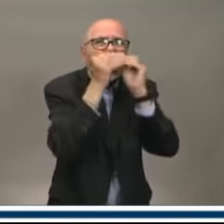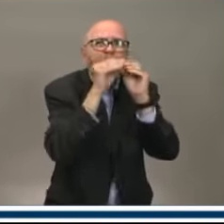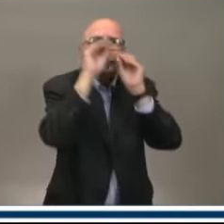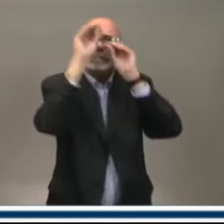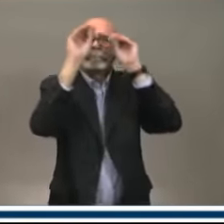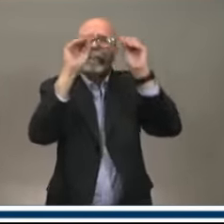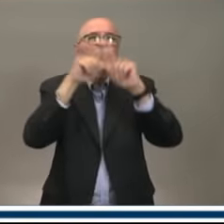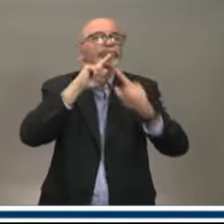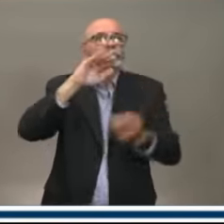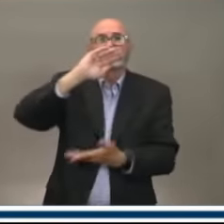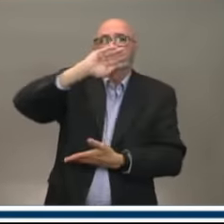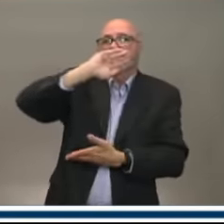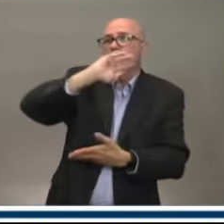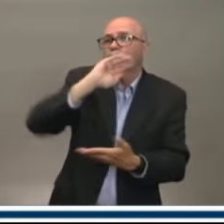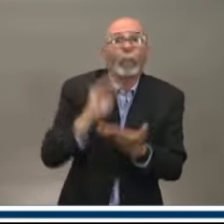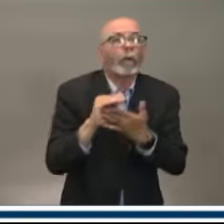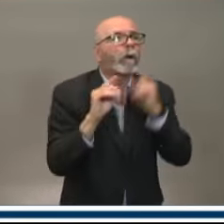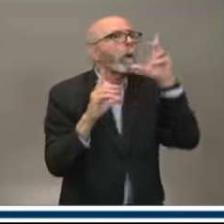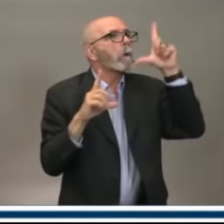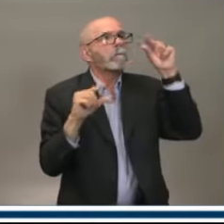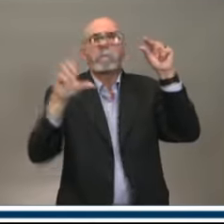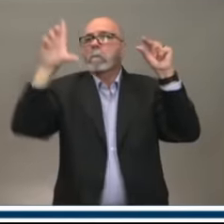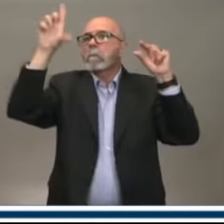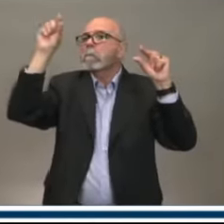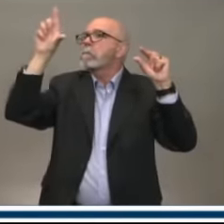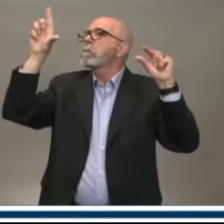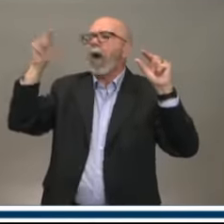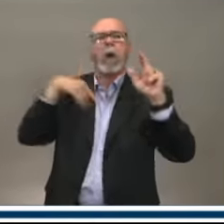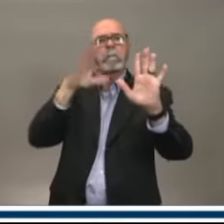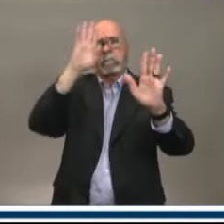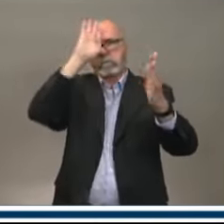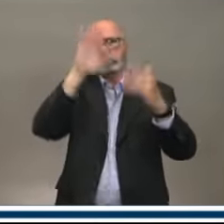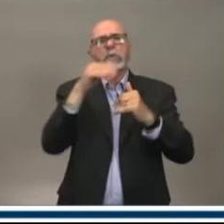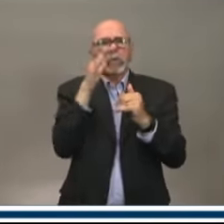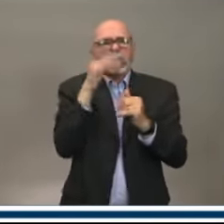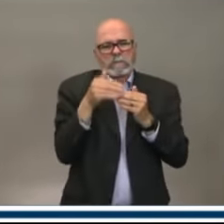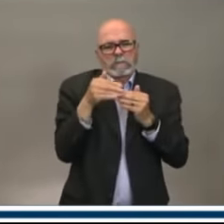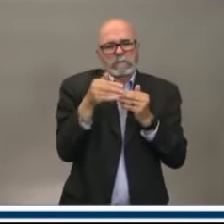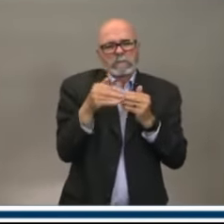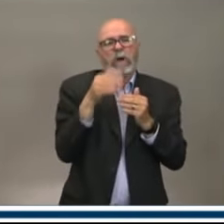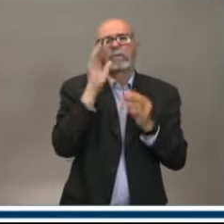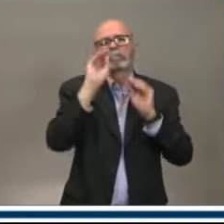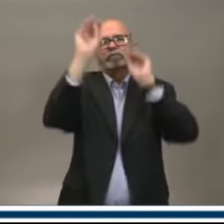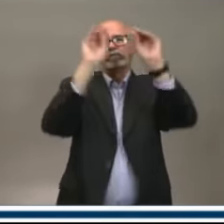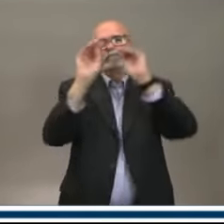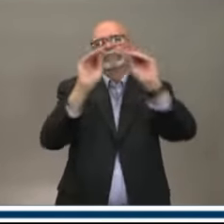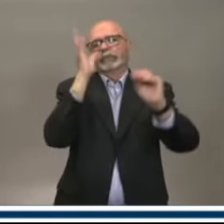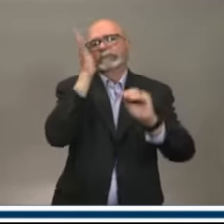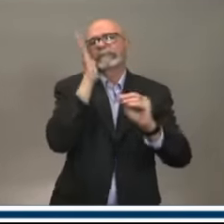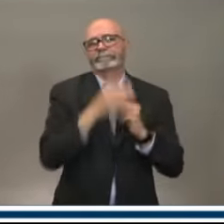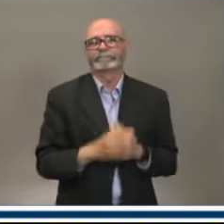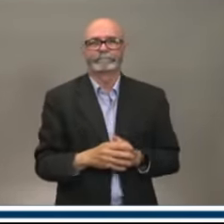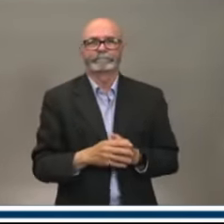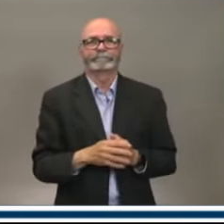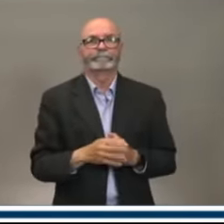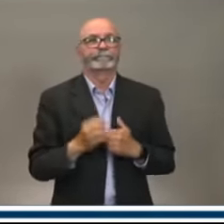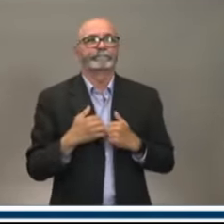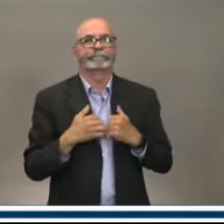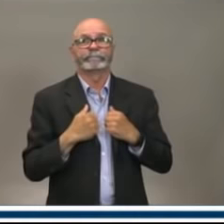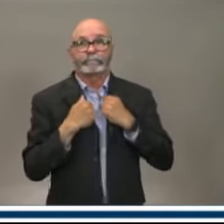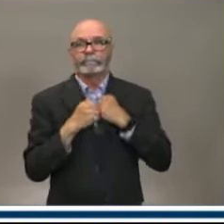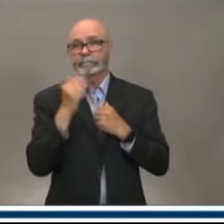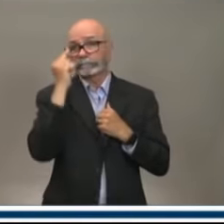We expect to do that, in the next week. Next question will go to Bill Martin with 6 Rivers